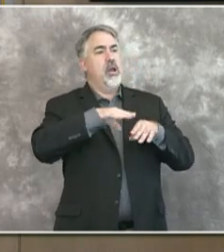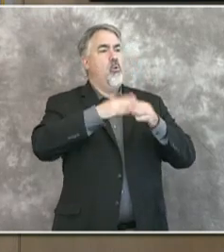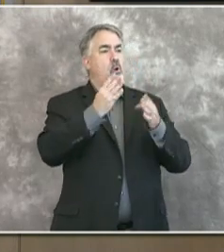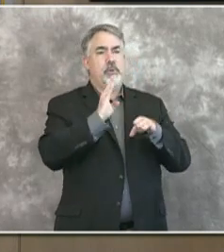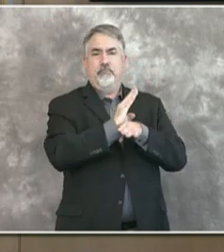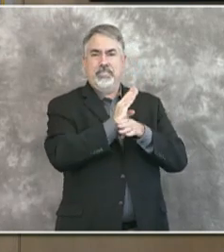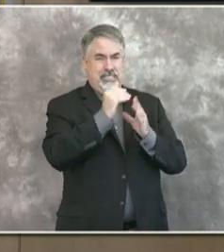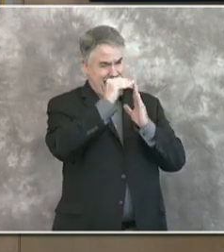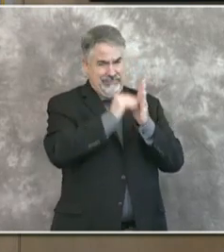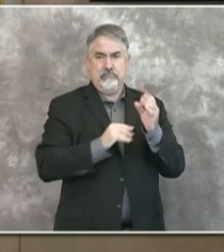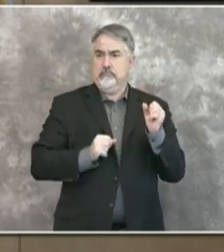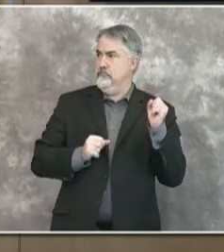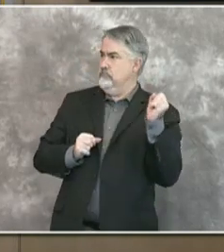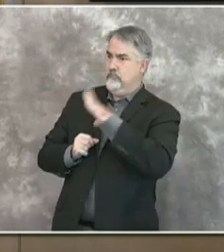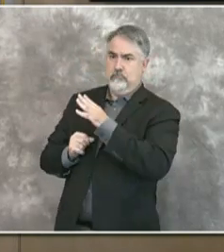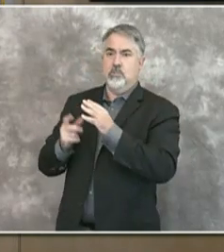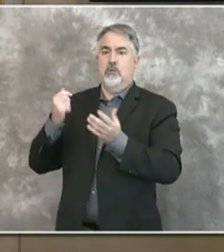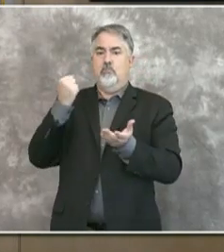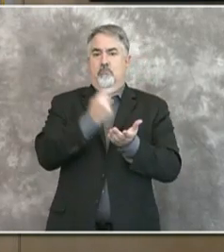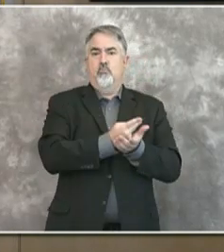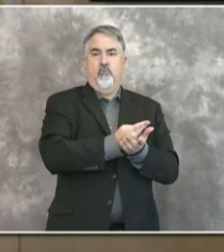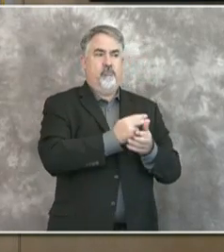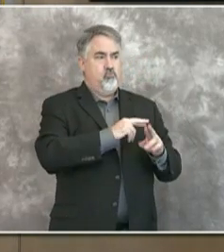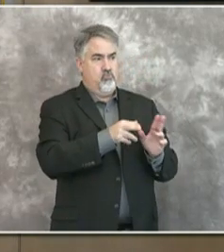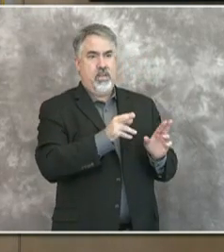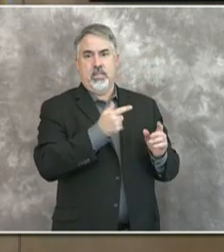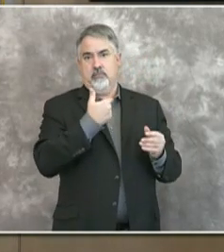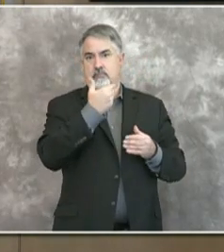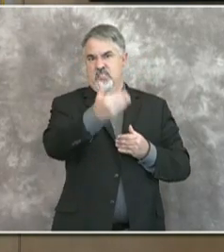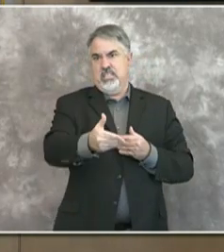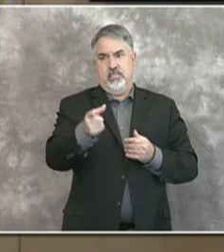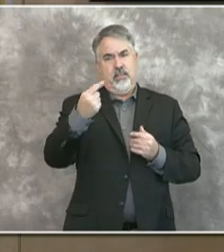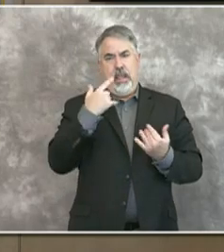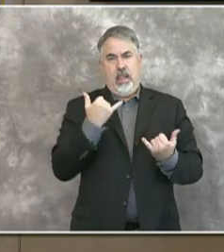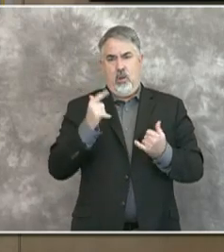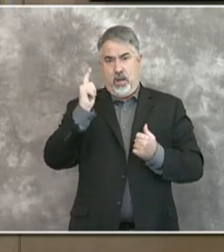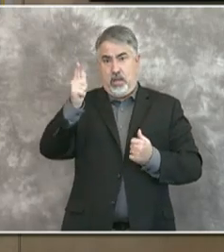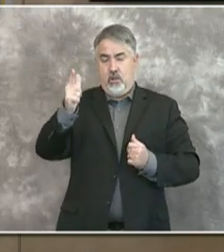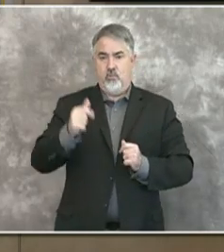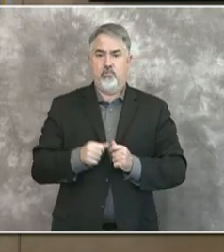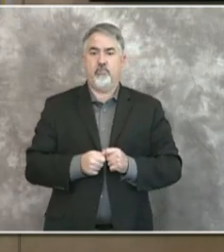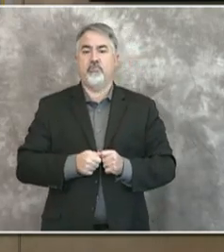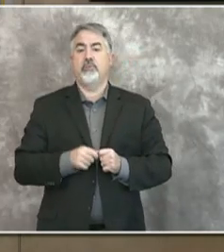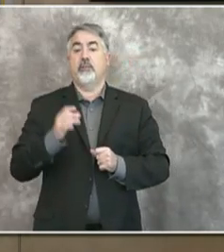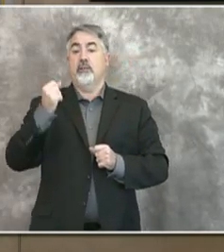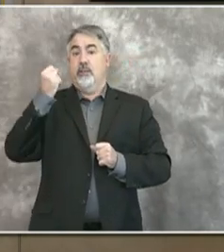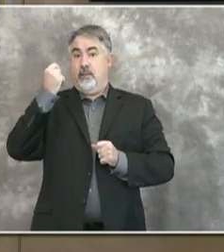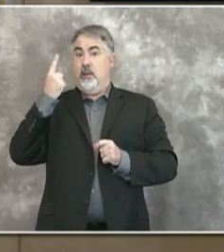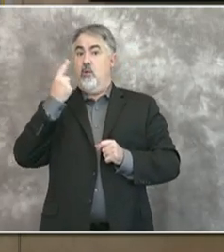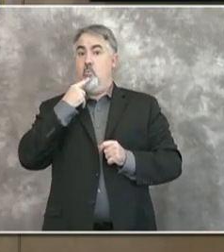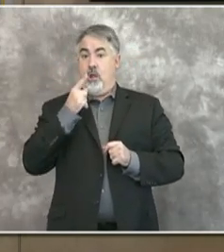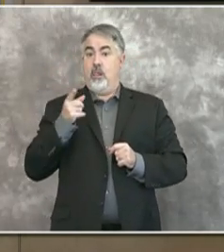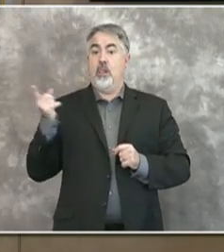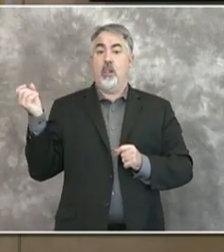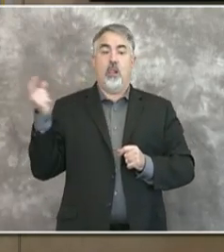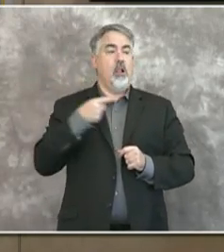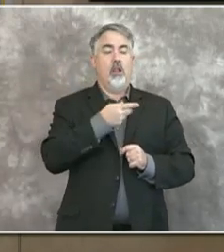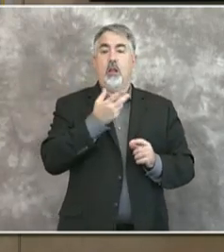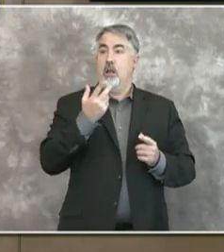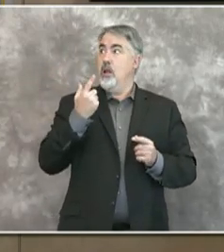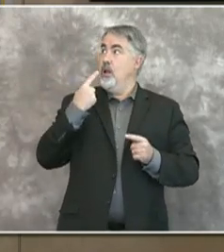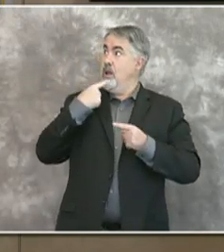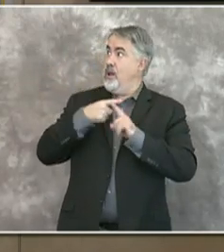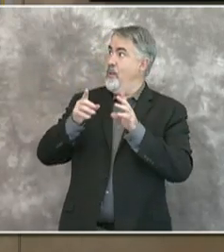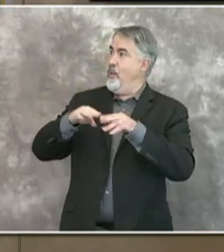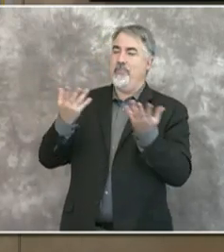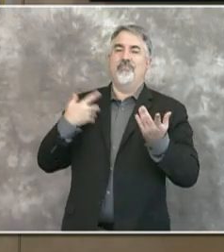compliance with those items and start getting everything ready so that the moment that we get the word from the governor that we are allowed to move into